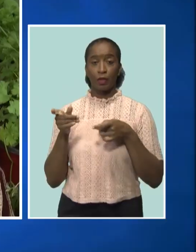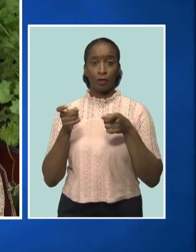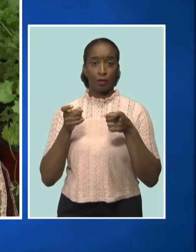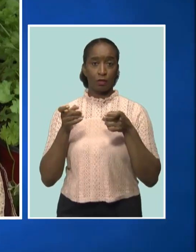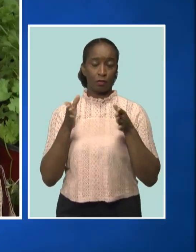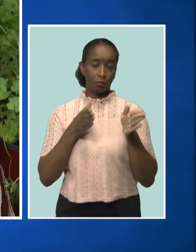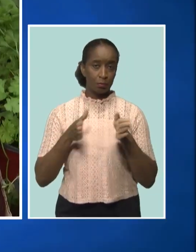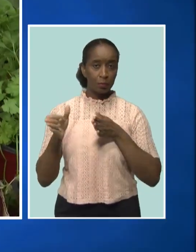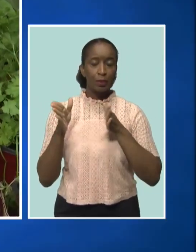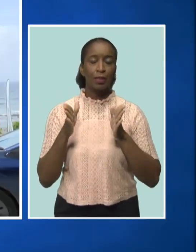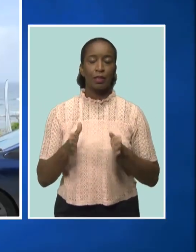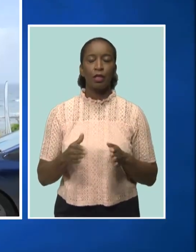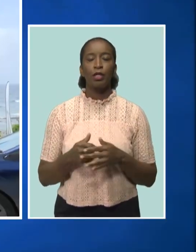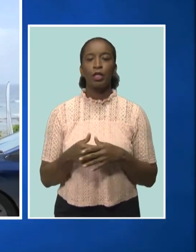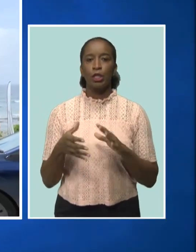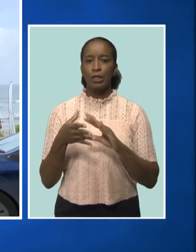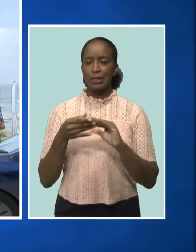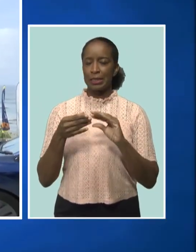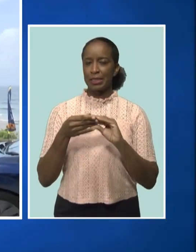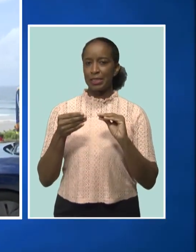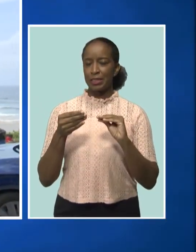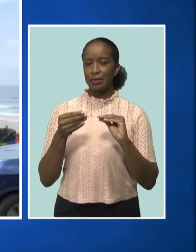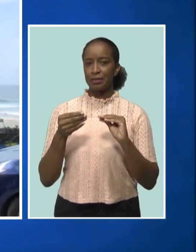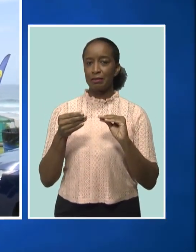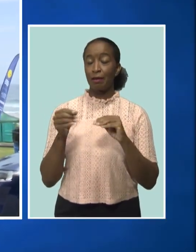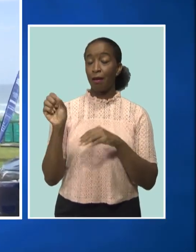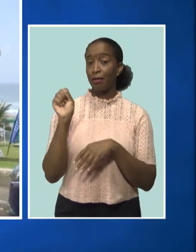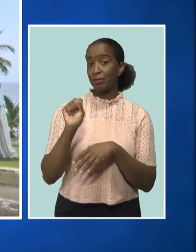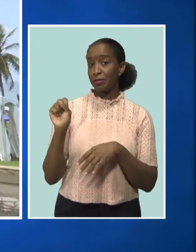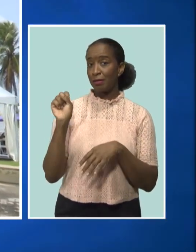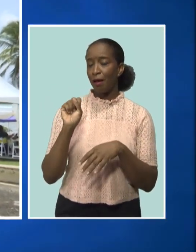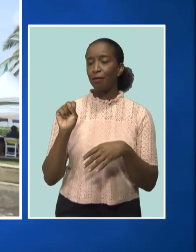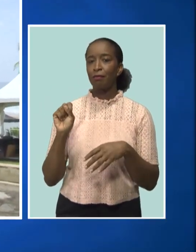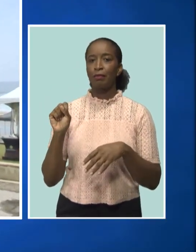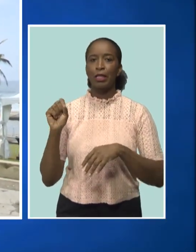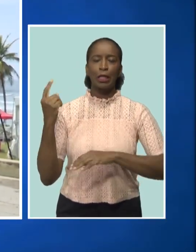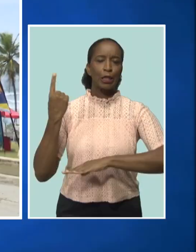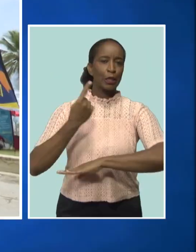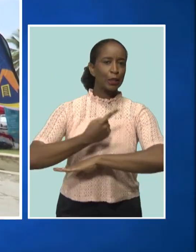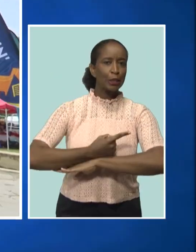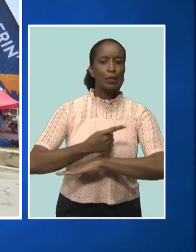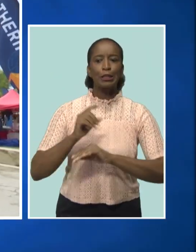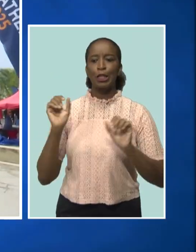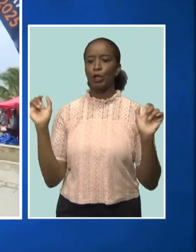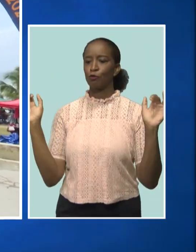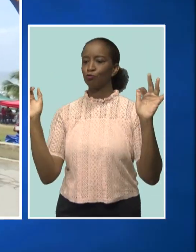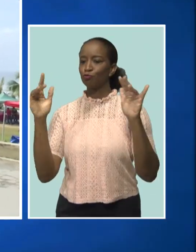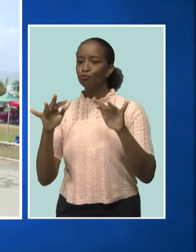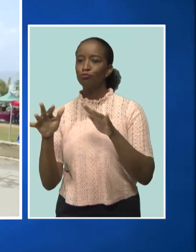Cultural Foundation, Stacey O'Brien, says Saturday was a day to come out and enjoy the rural parish.